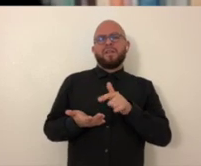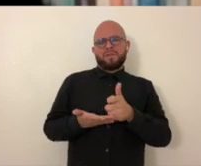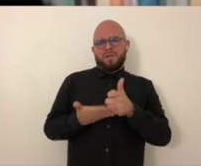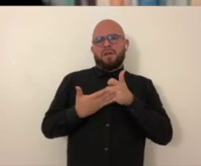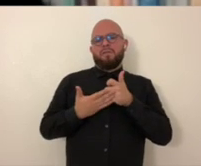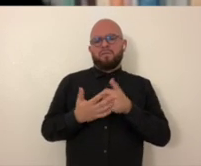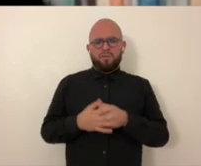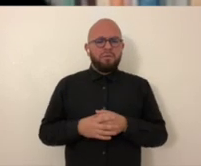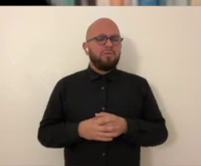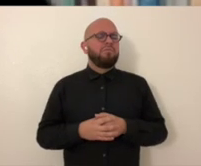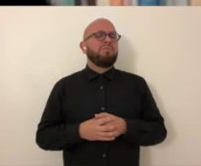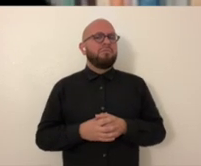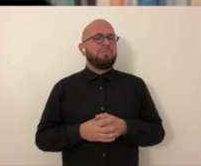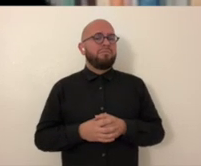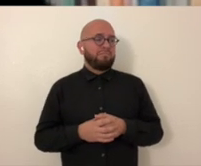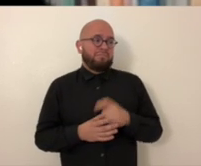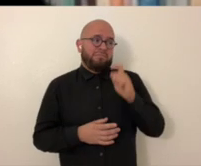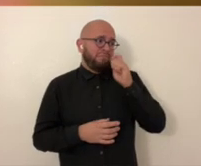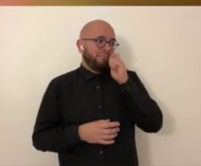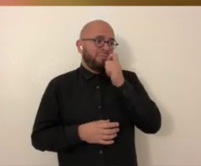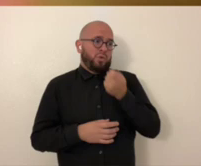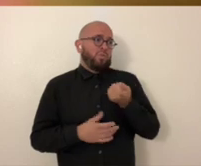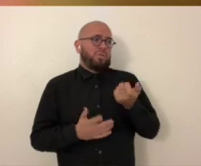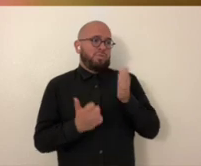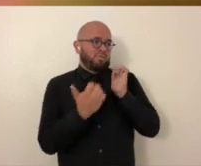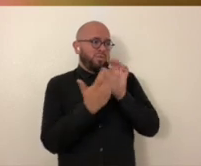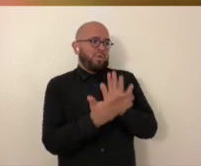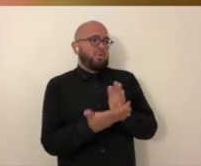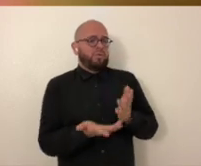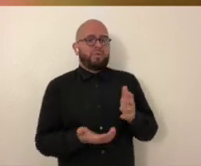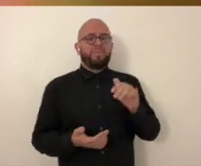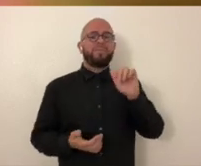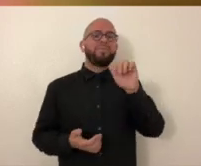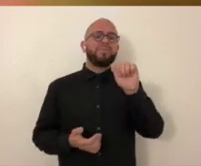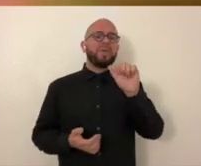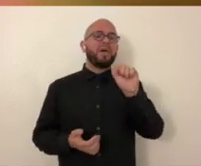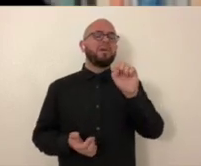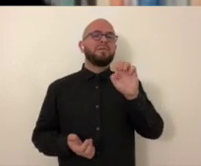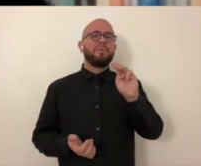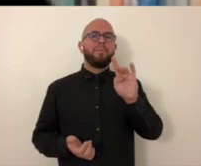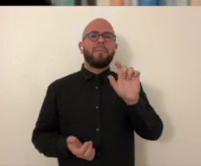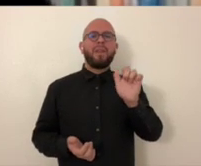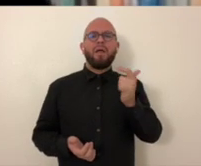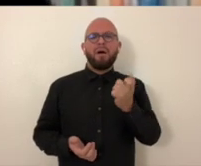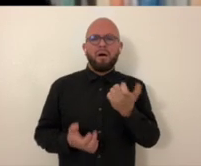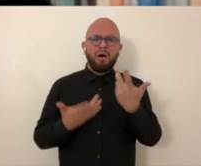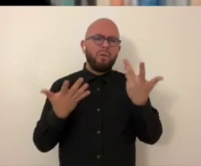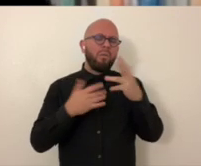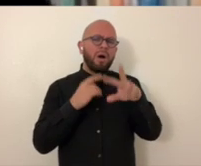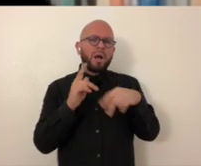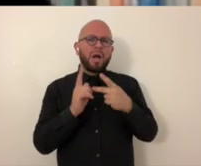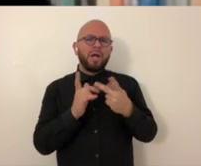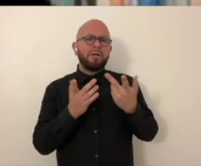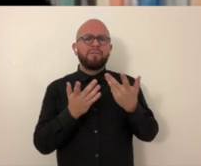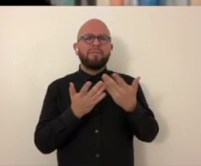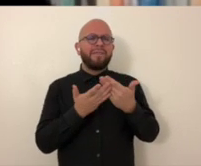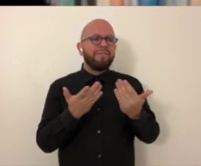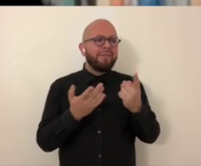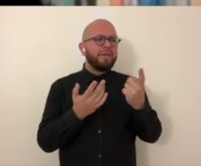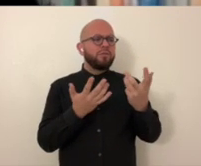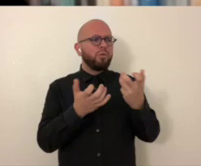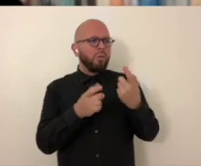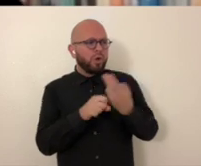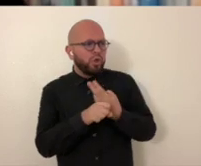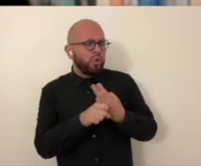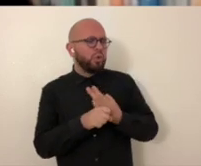always return to the smaller stuff, and that's been a really helpful tool. Pretty cool way to do it. For assemblage,